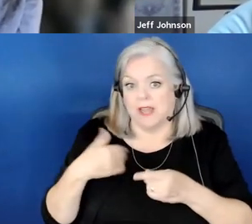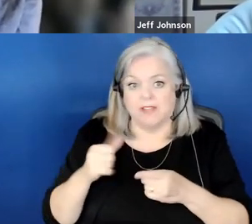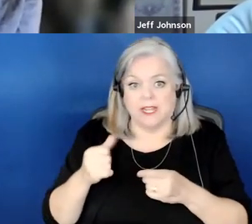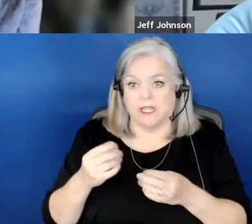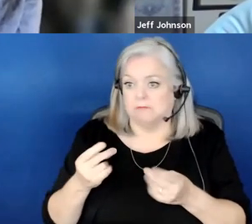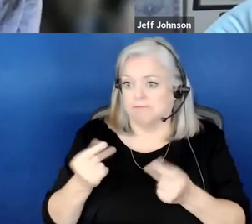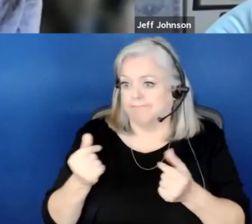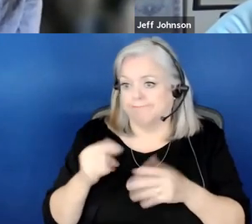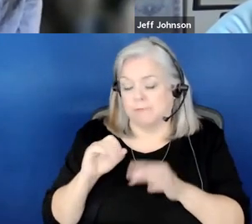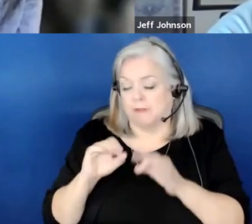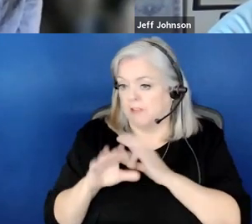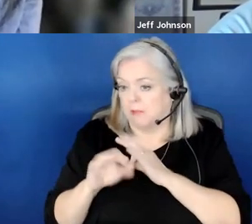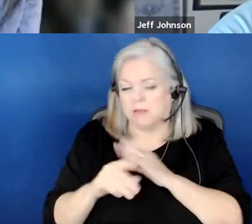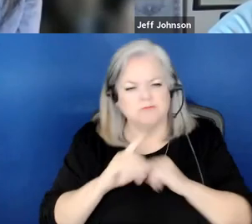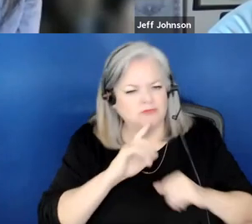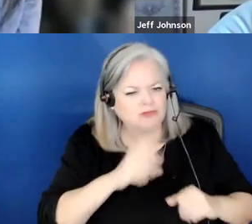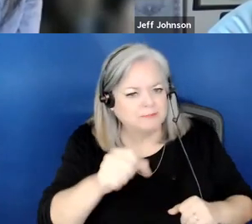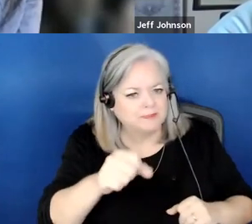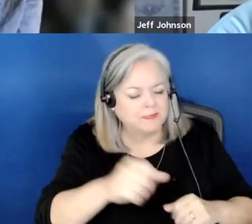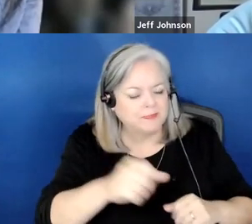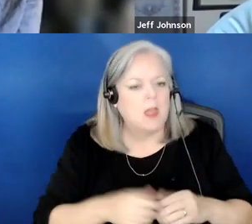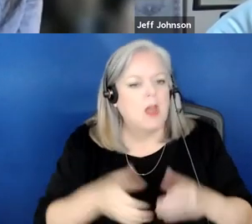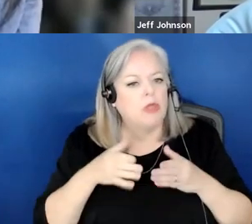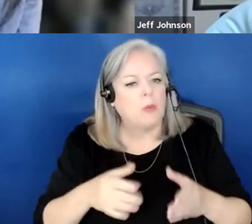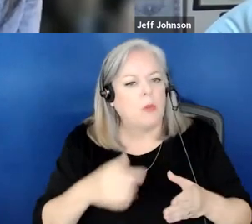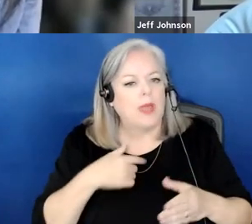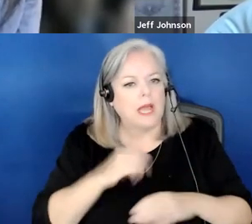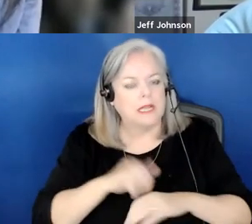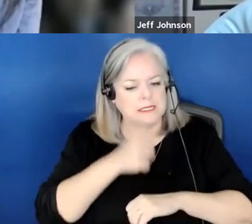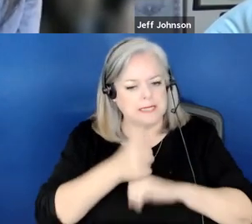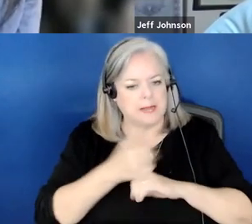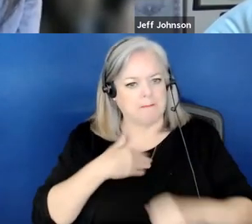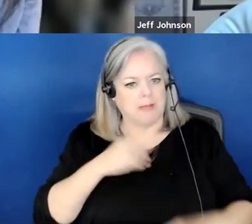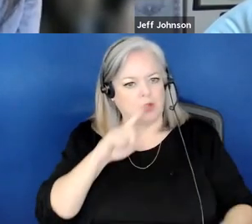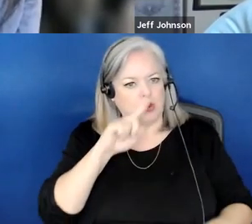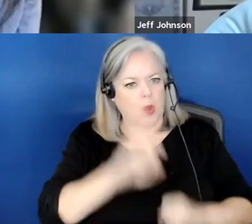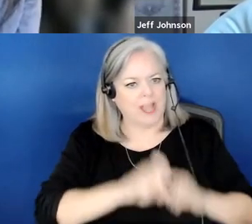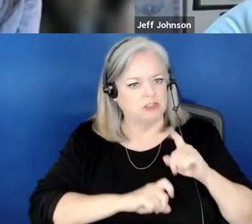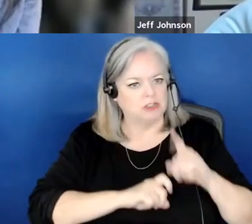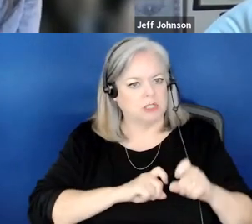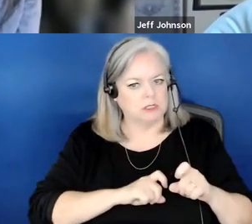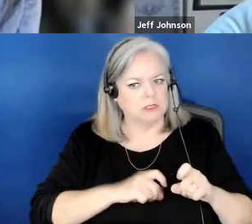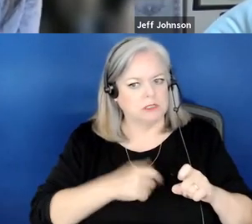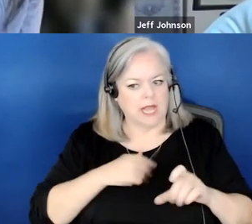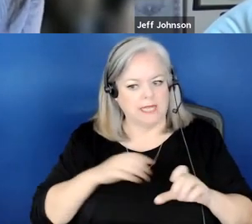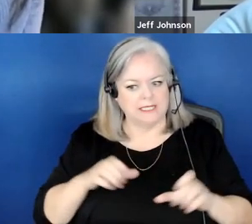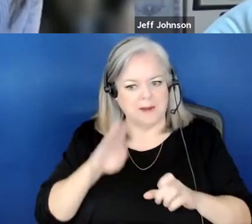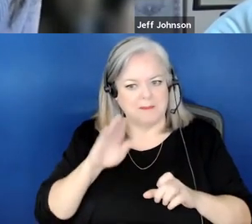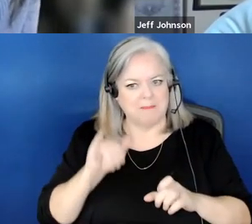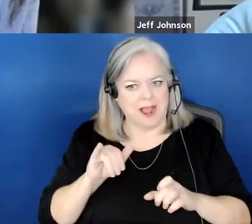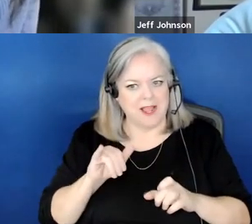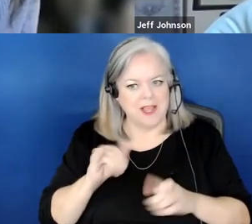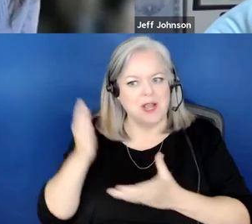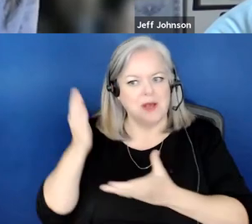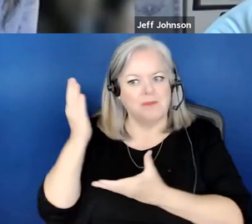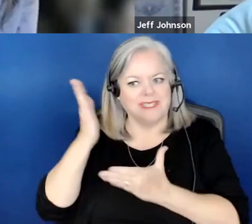feedback? The way I arranged my questions was I did it by presenter. So